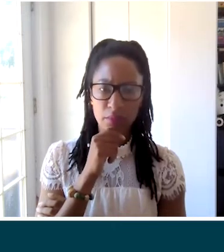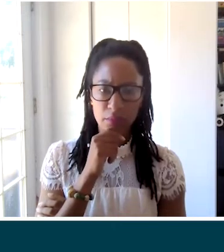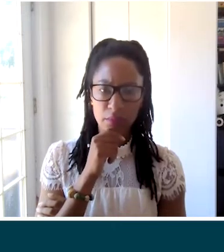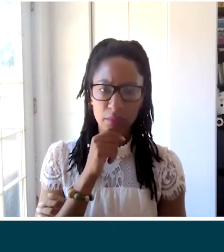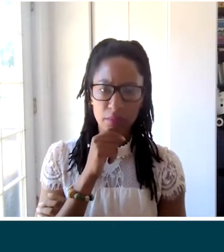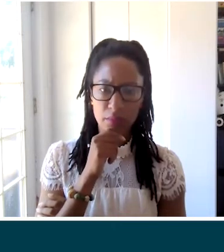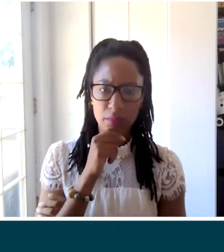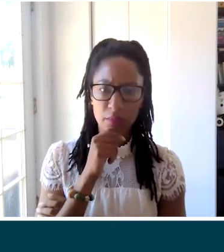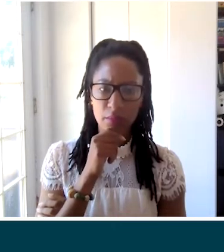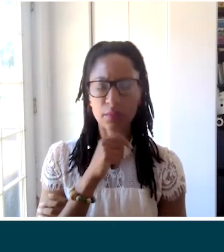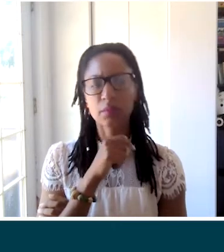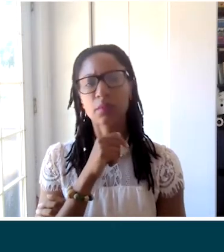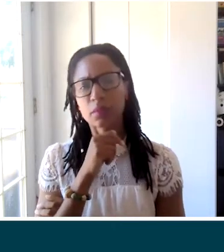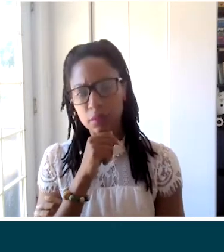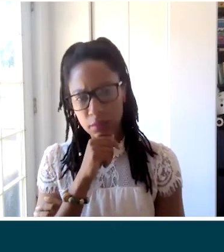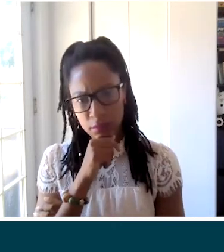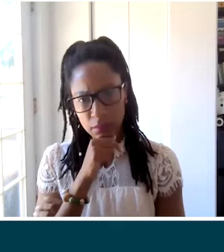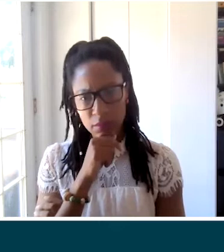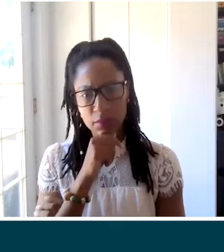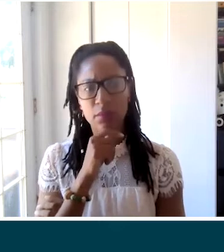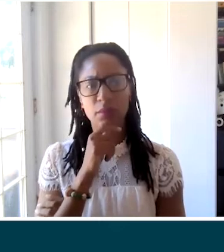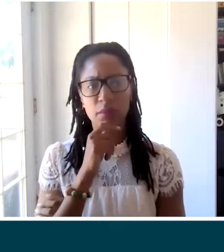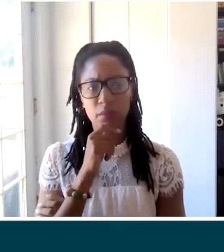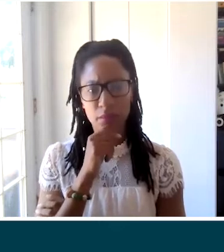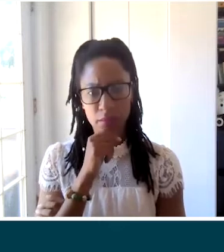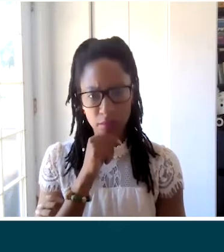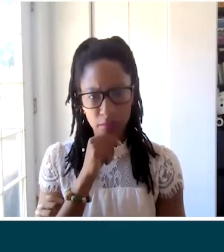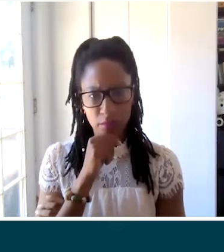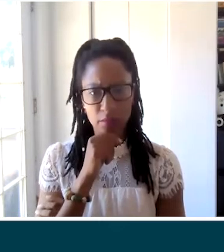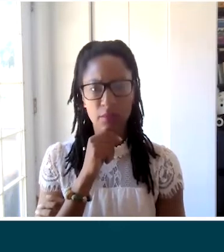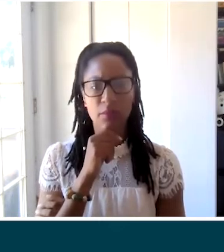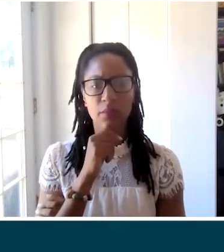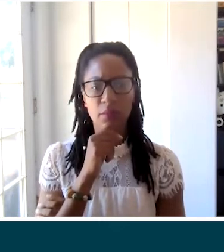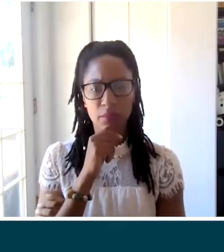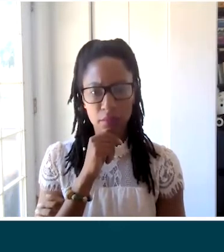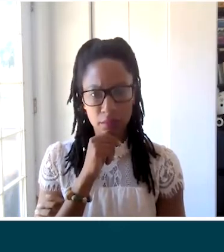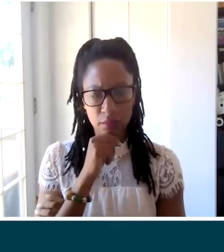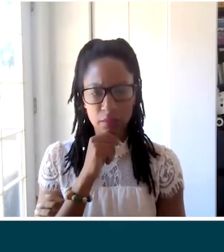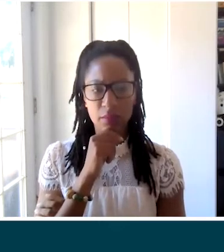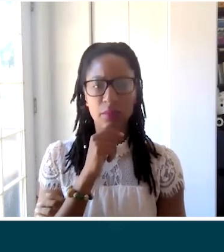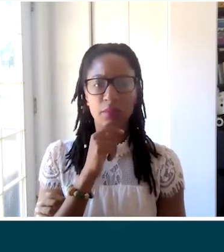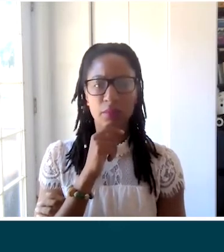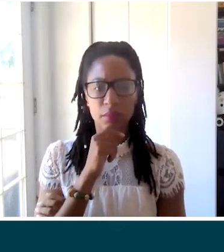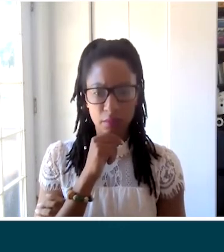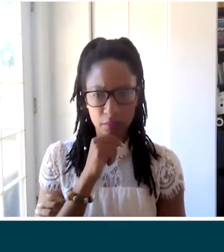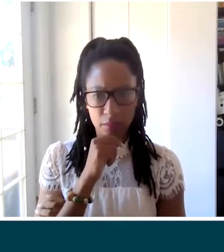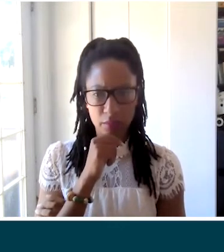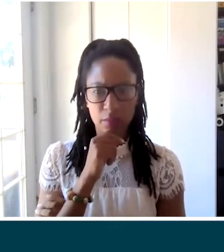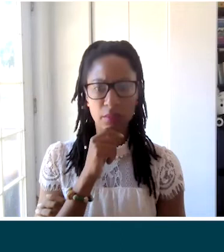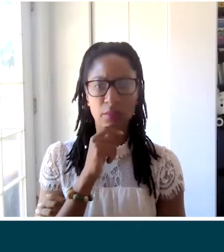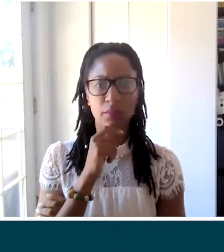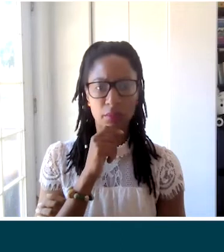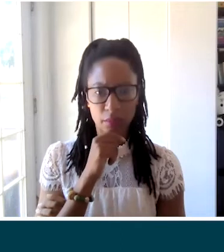continue to benefit from this system that clearly is working for me, or I can try to move forward in a way that recognizes